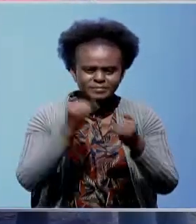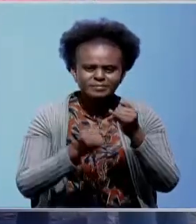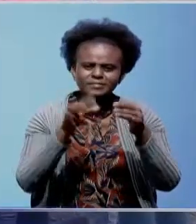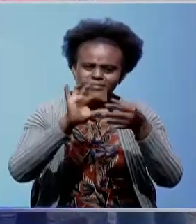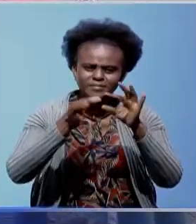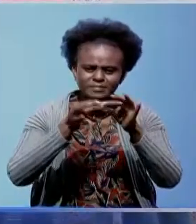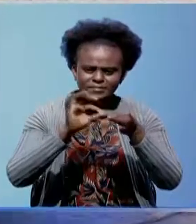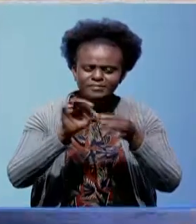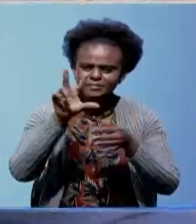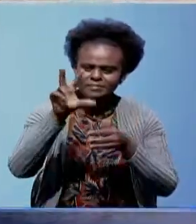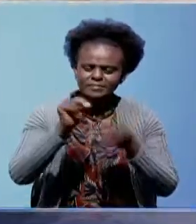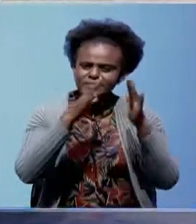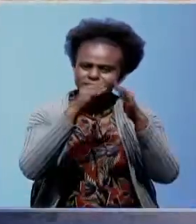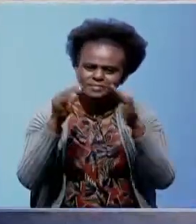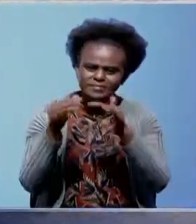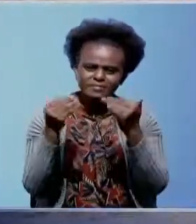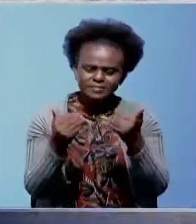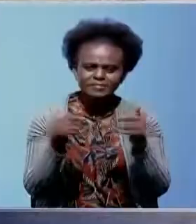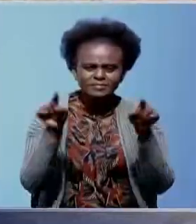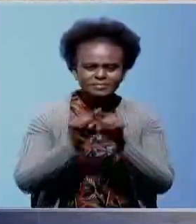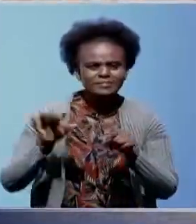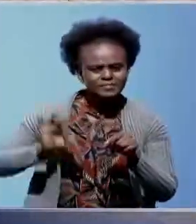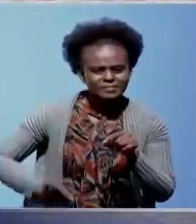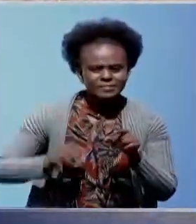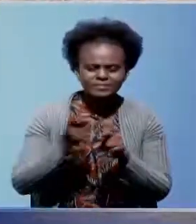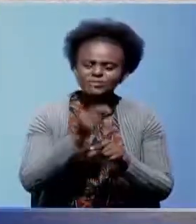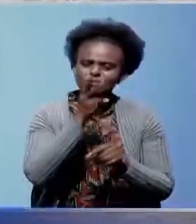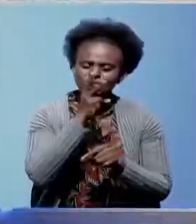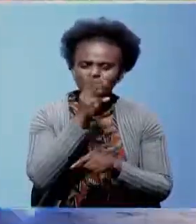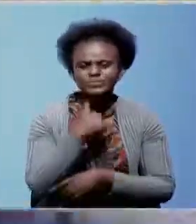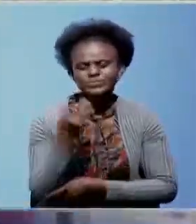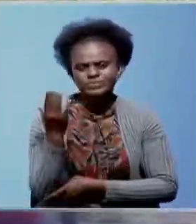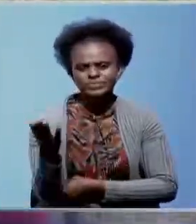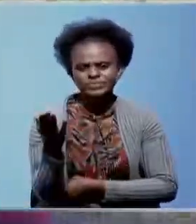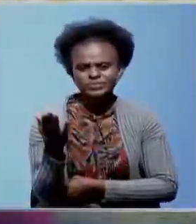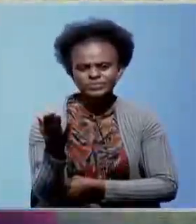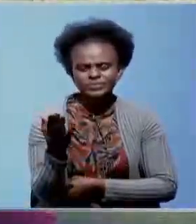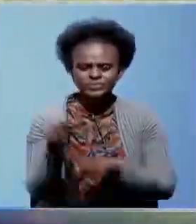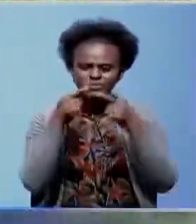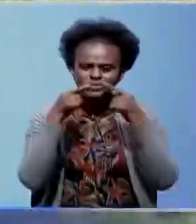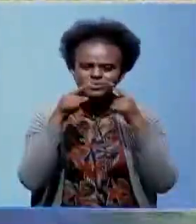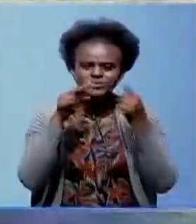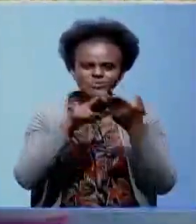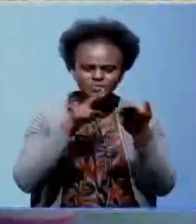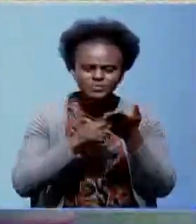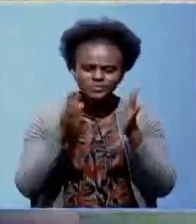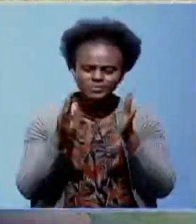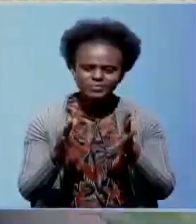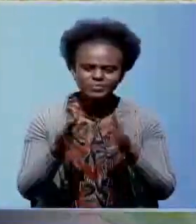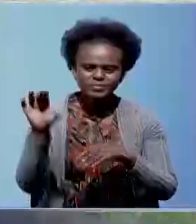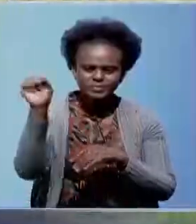while over 30 households are benefiting from the water system. Munalula Skuleka, ZNBC